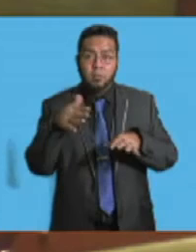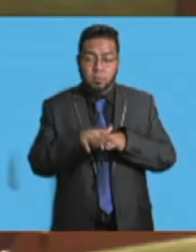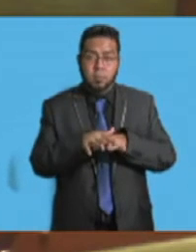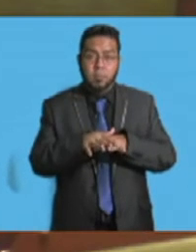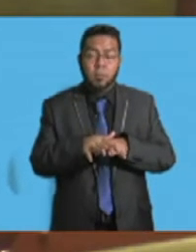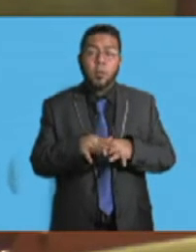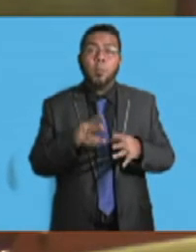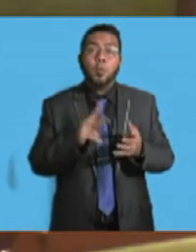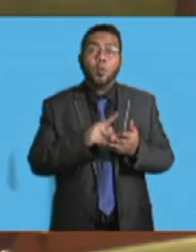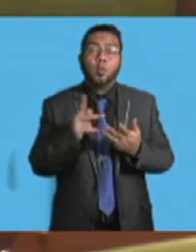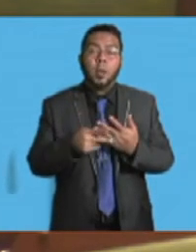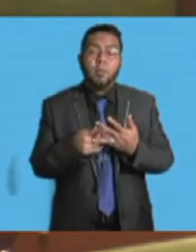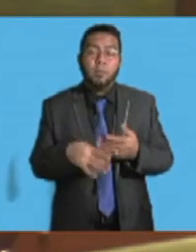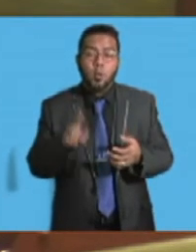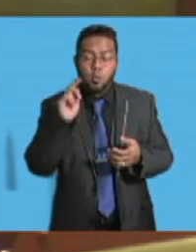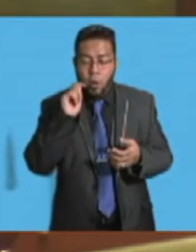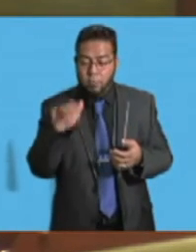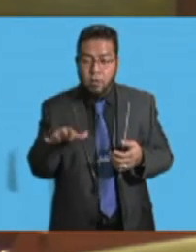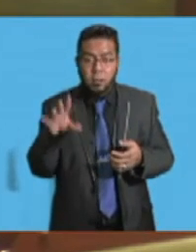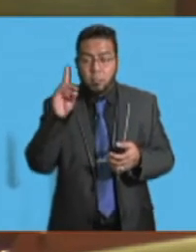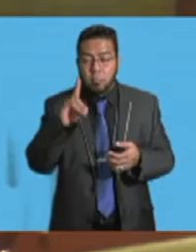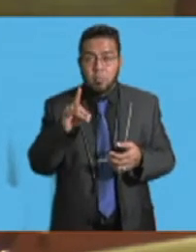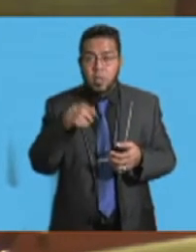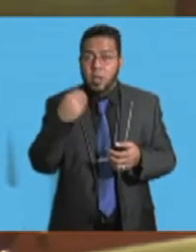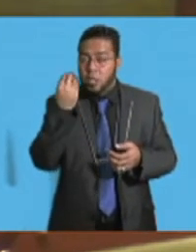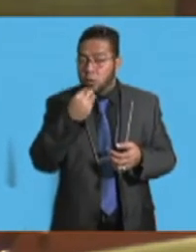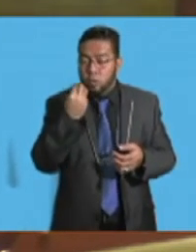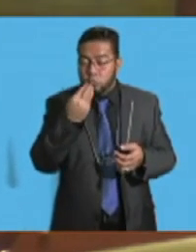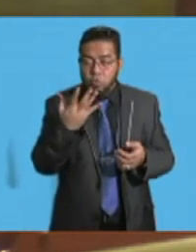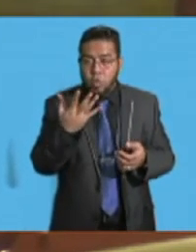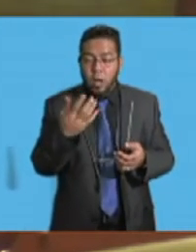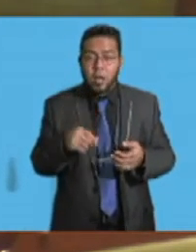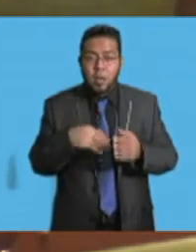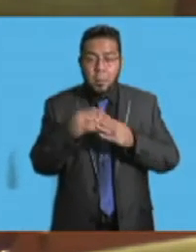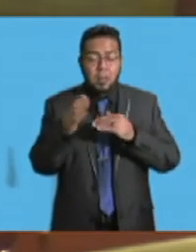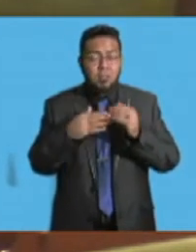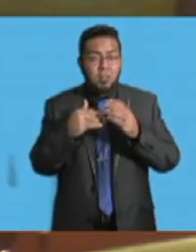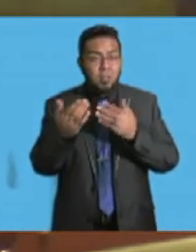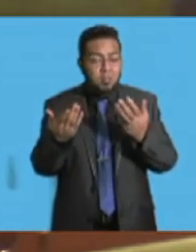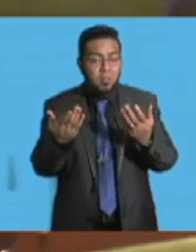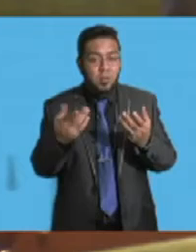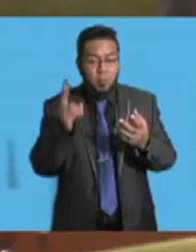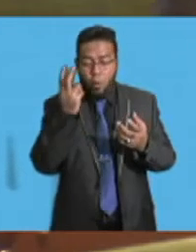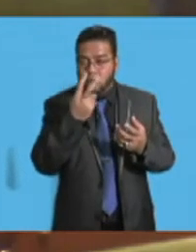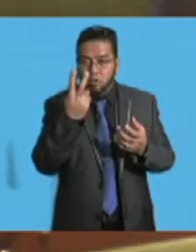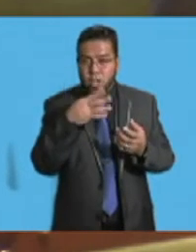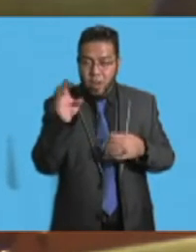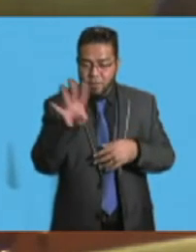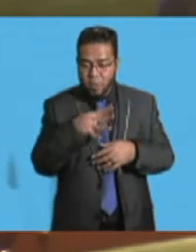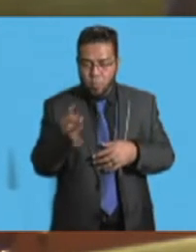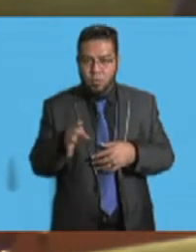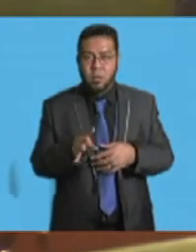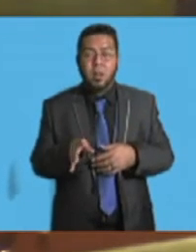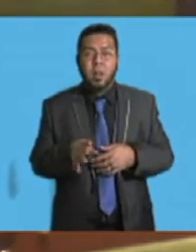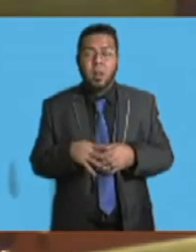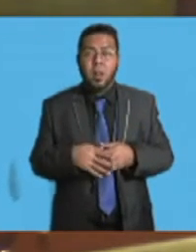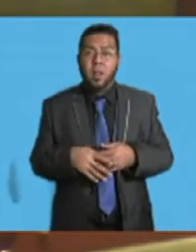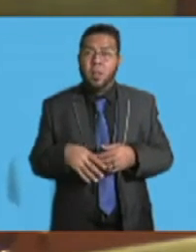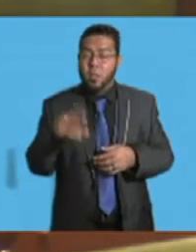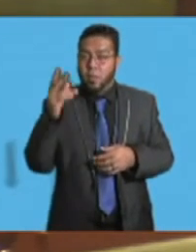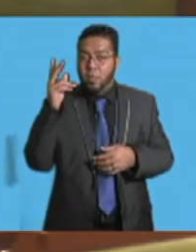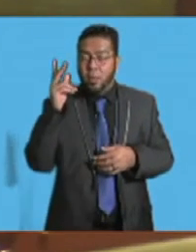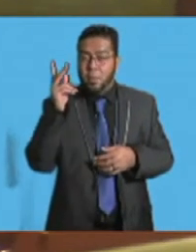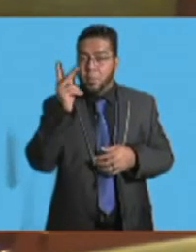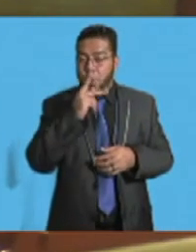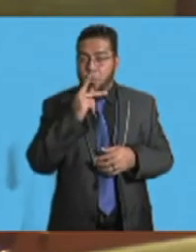improvement, nutrition improvement, infrastructure improvement, capacity building, monitoring, and evaluation. Poultry extension program,